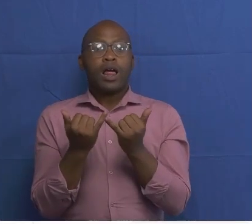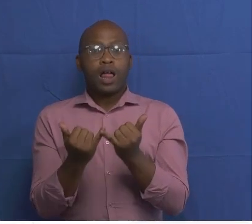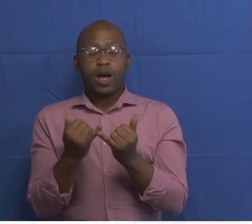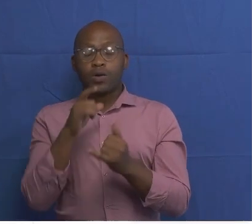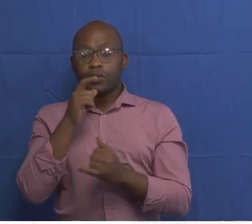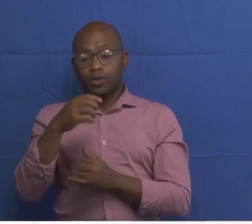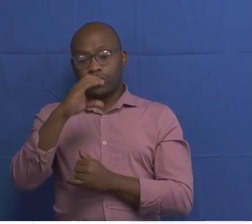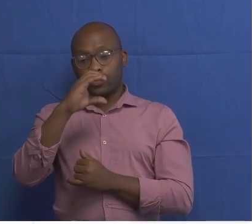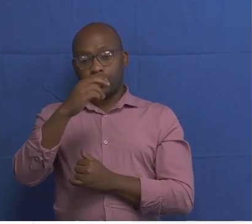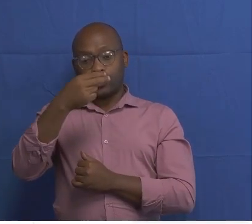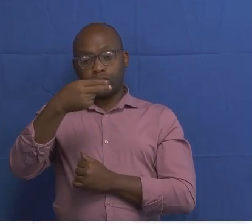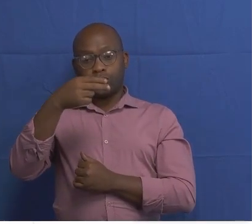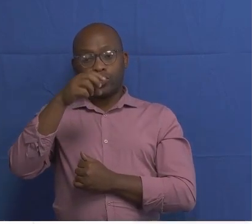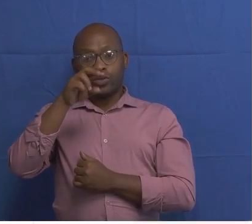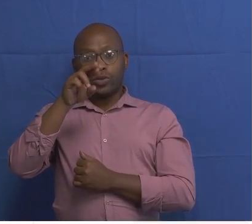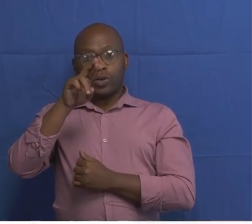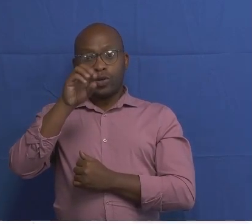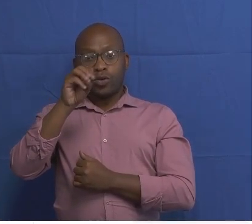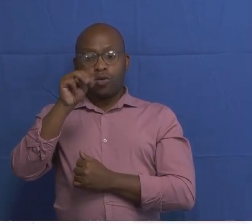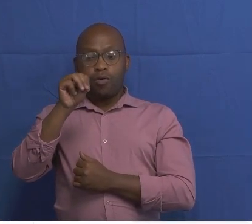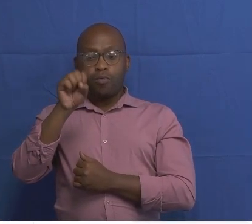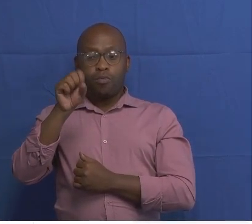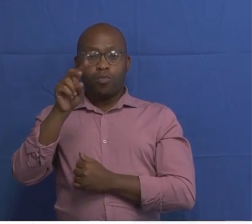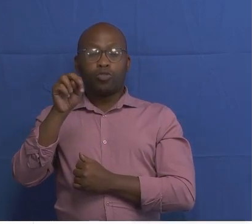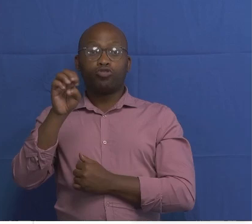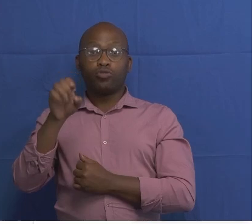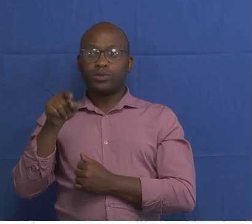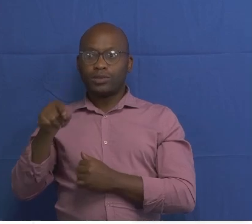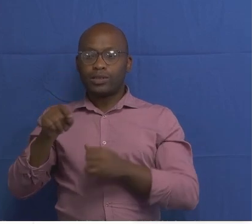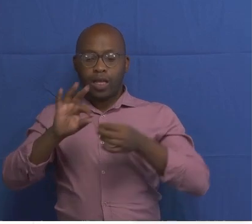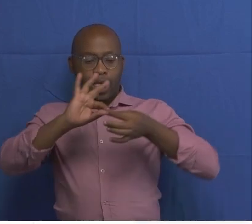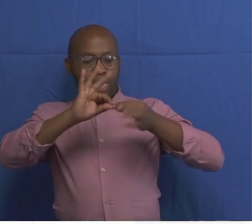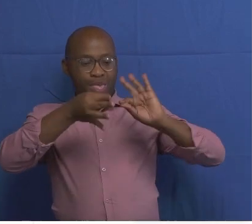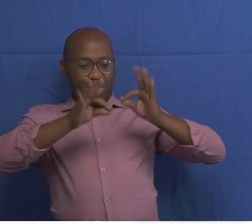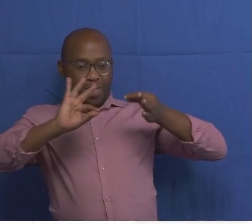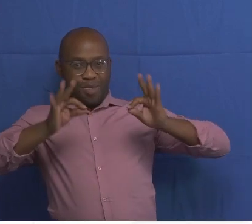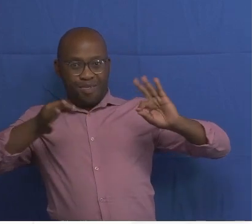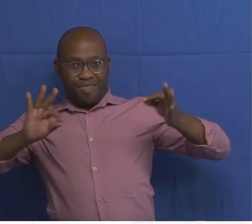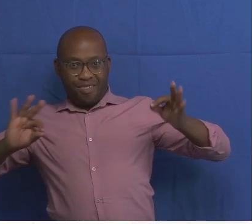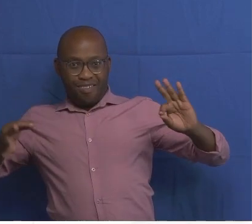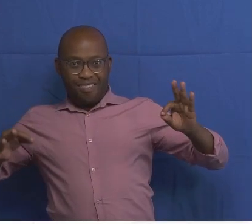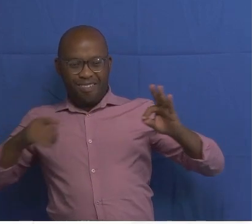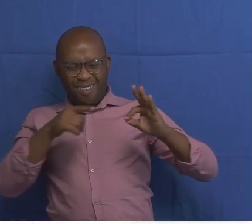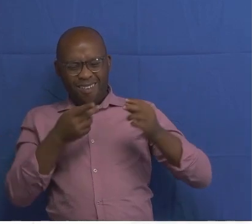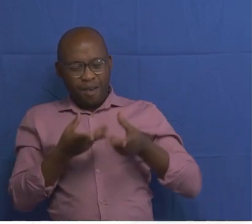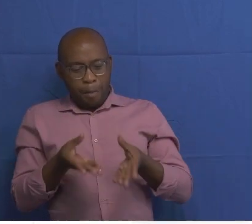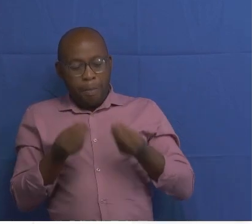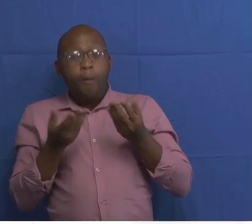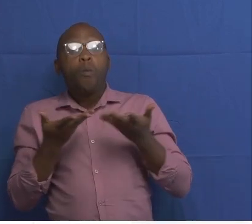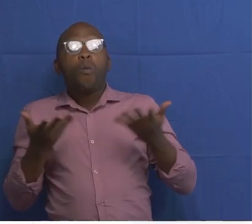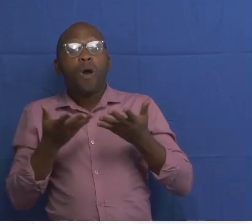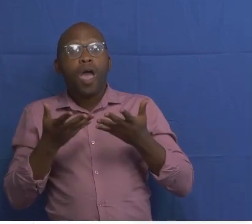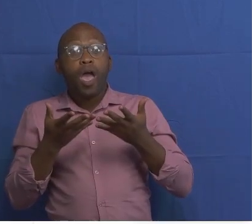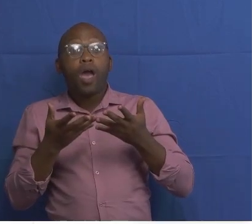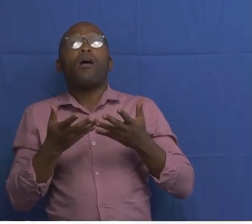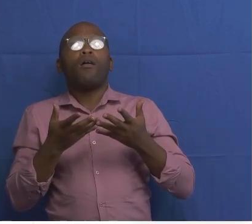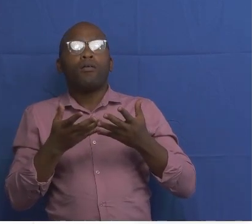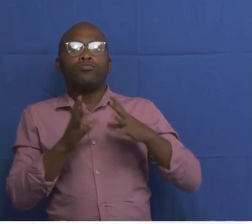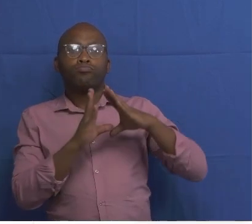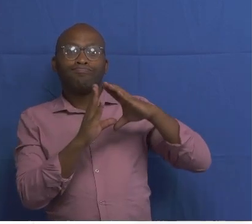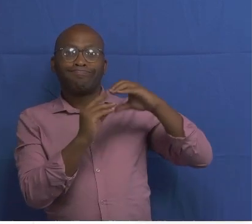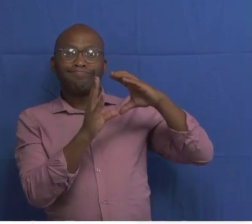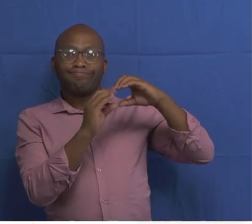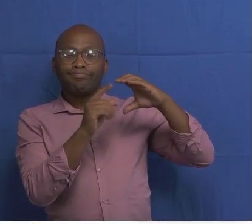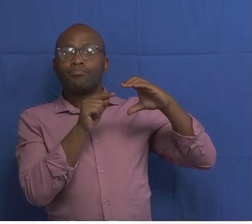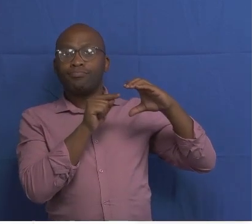as thread-like structures that make up DNA and protein that are found in the nucleus of most living cells carrying genetic